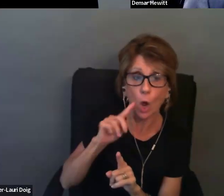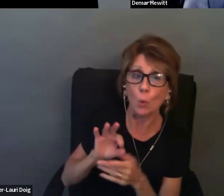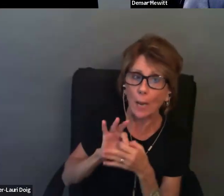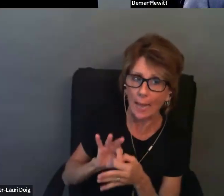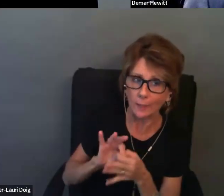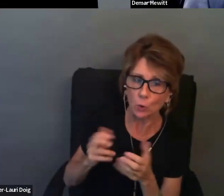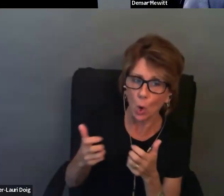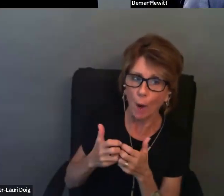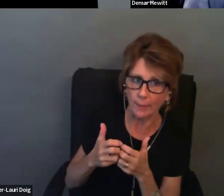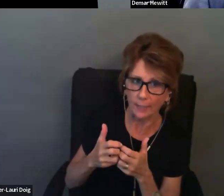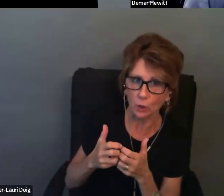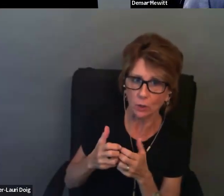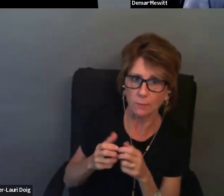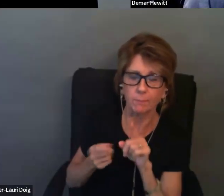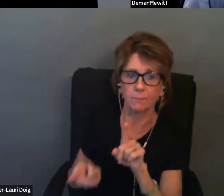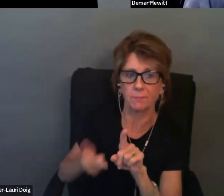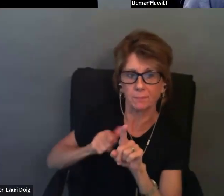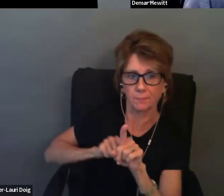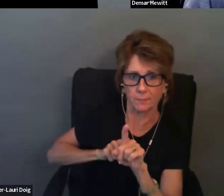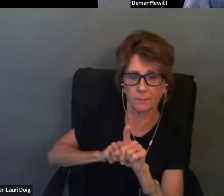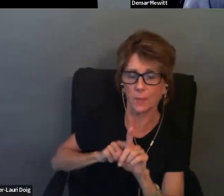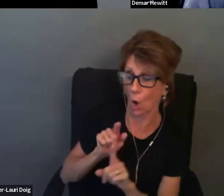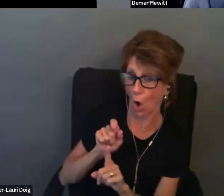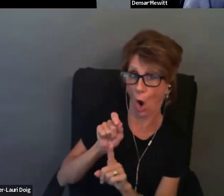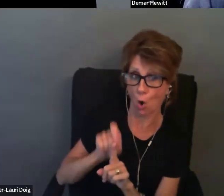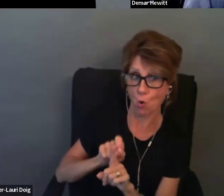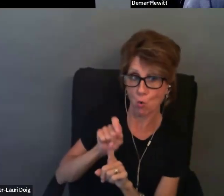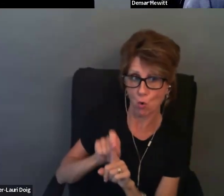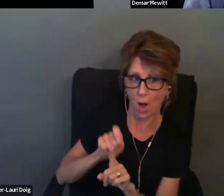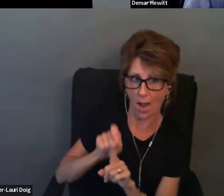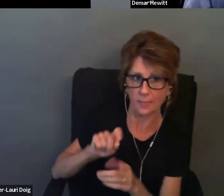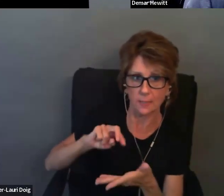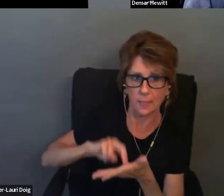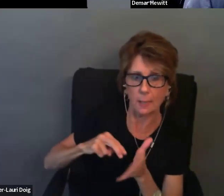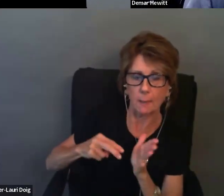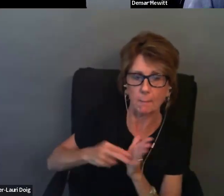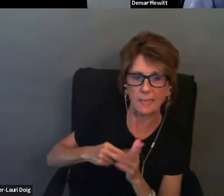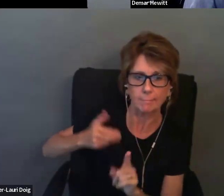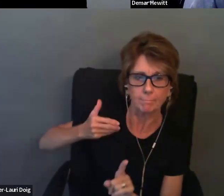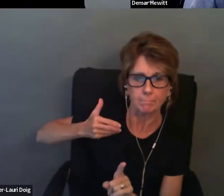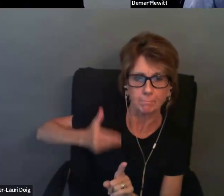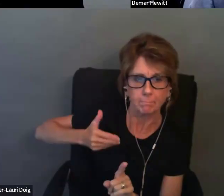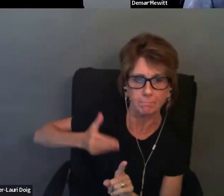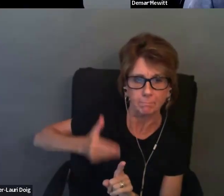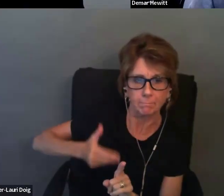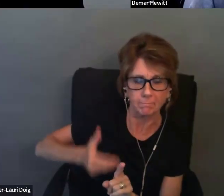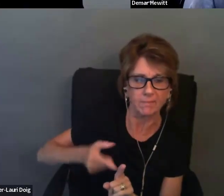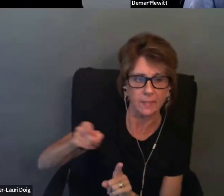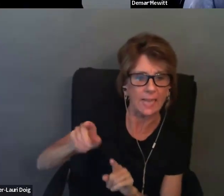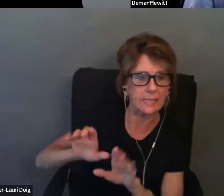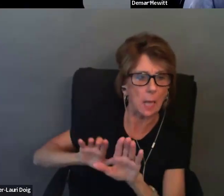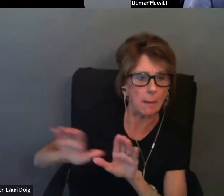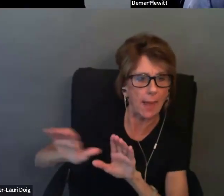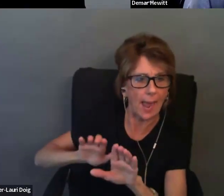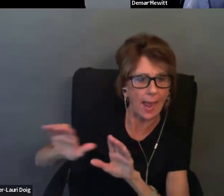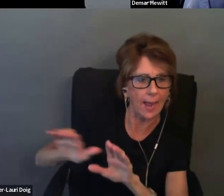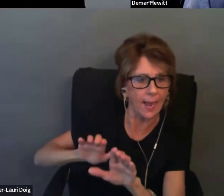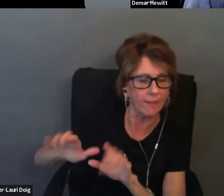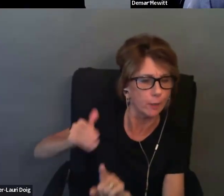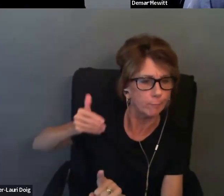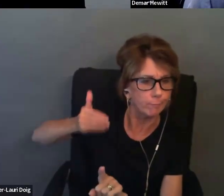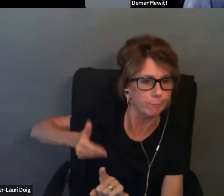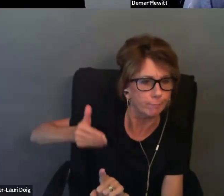So harassment requires a series of unwelcomed conduct. So conduct that the landlord knew